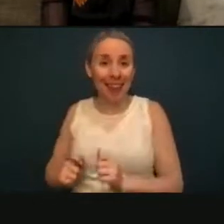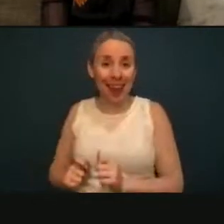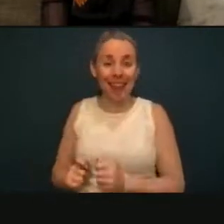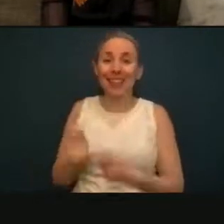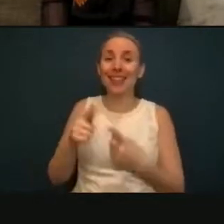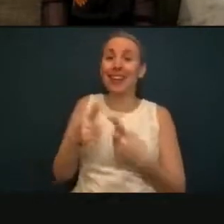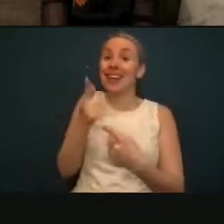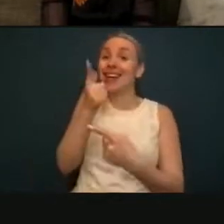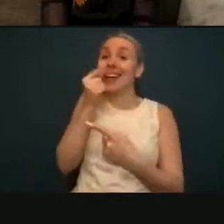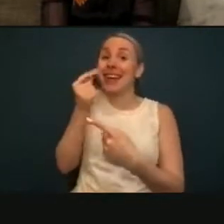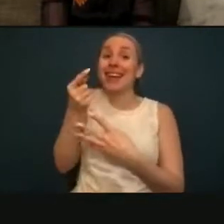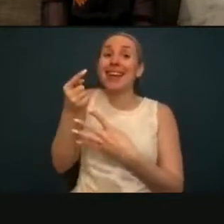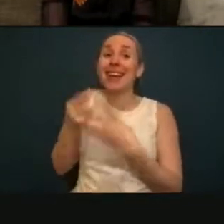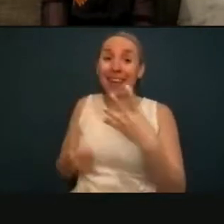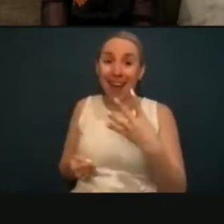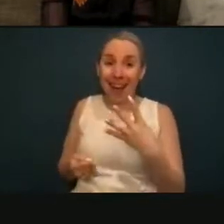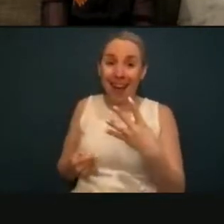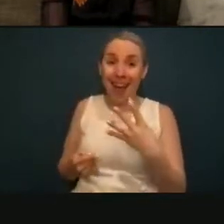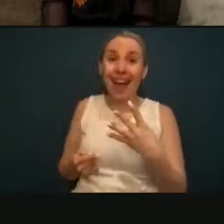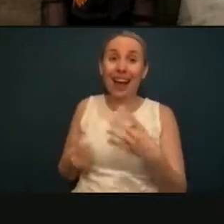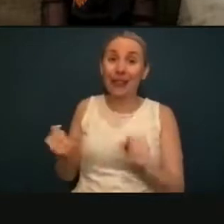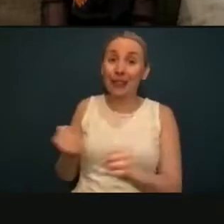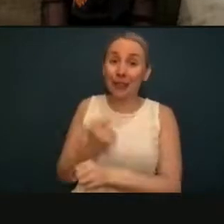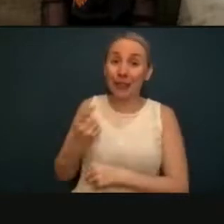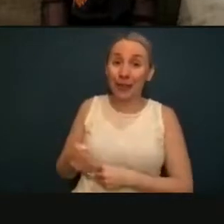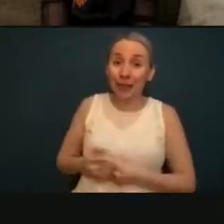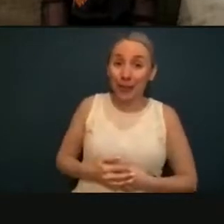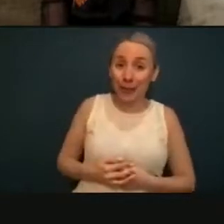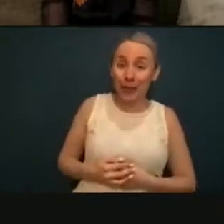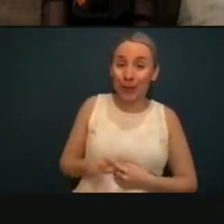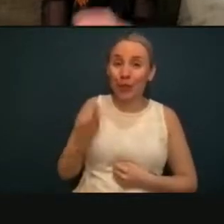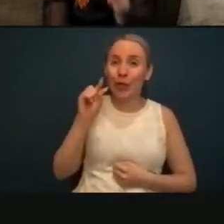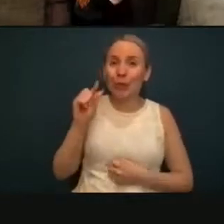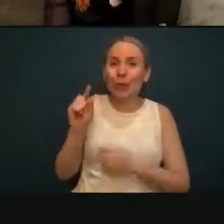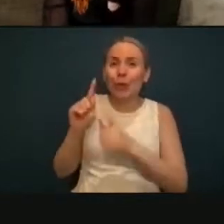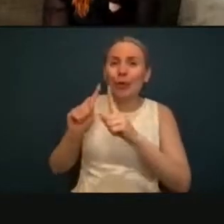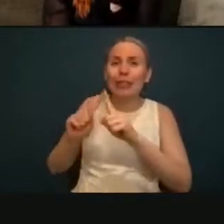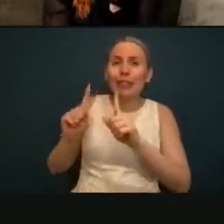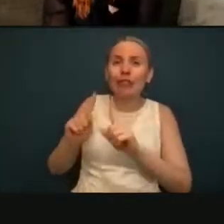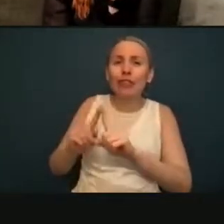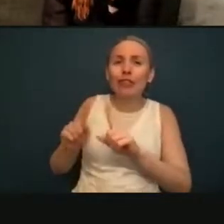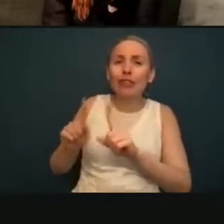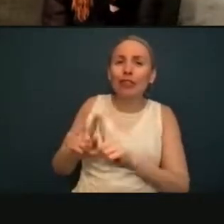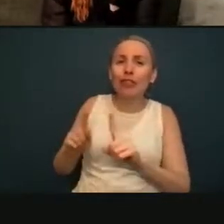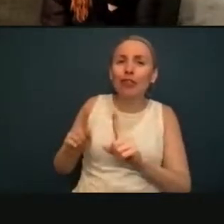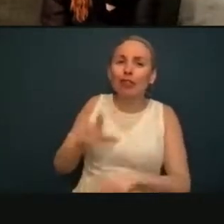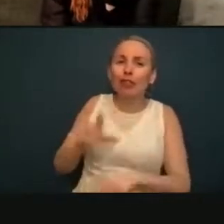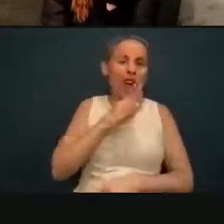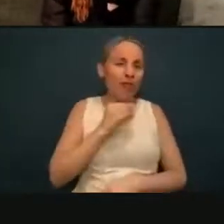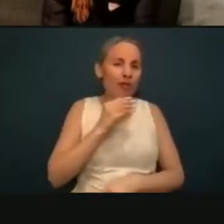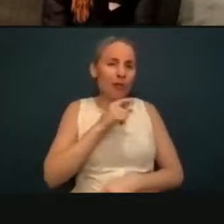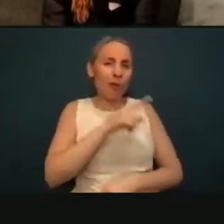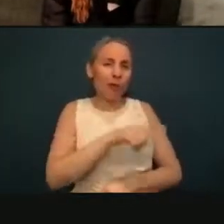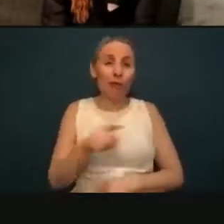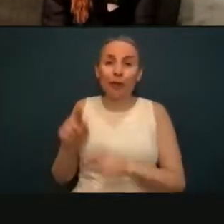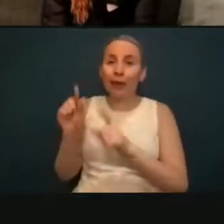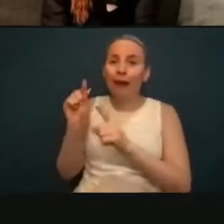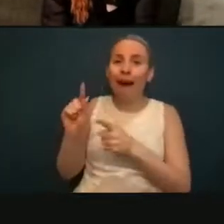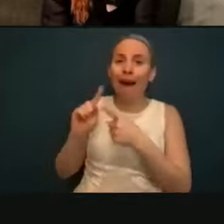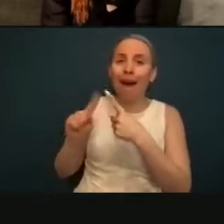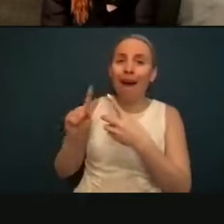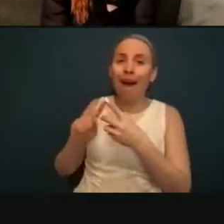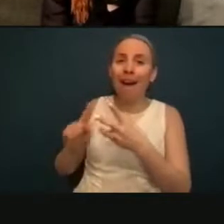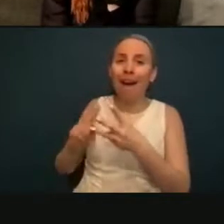be done. You know, it might look a little different to what we're used to seeing, but that's the exciting thing. You